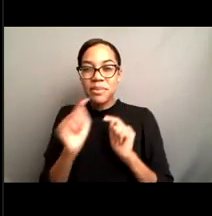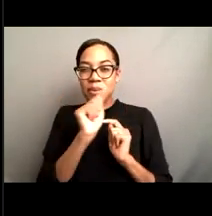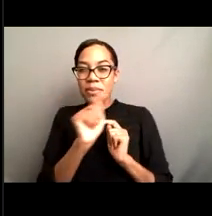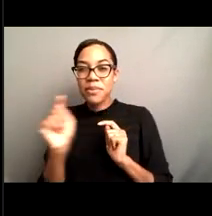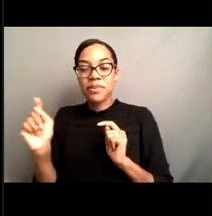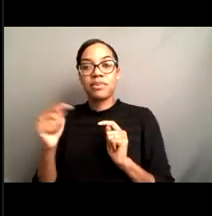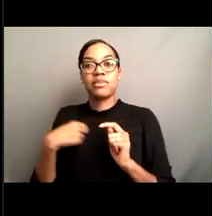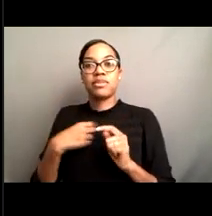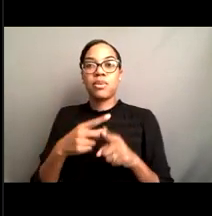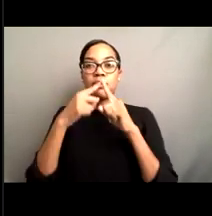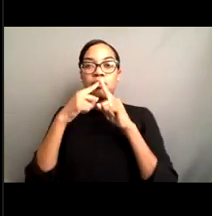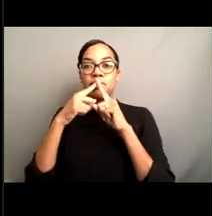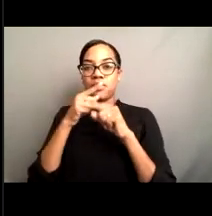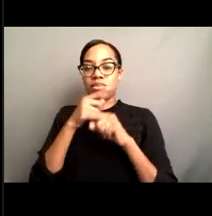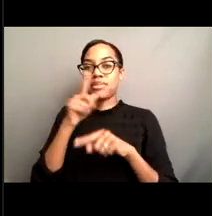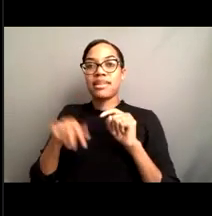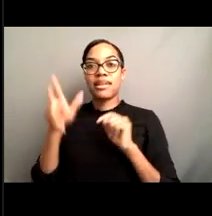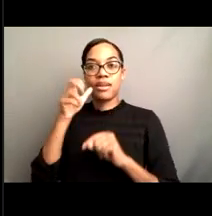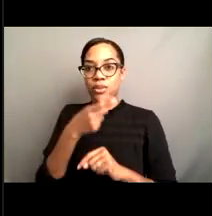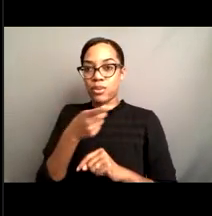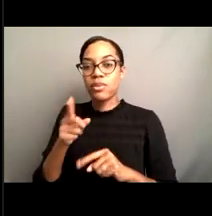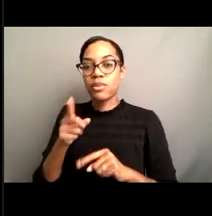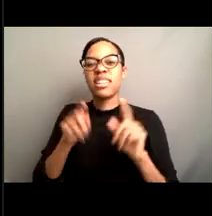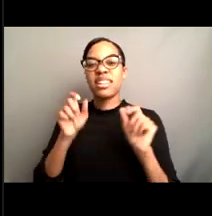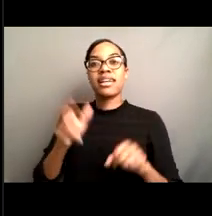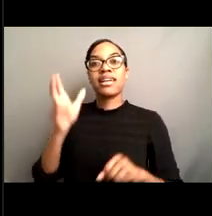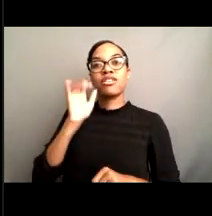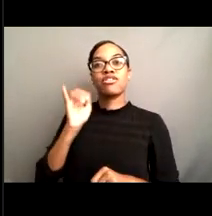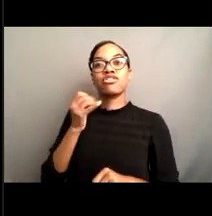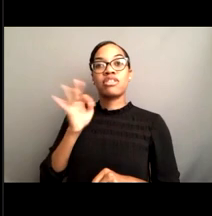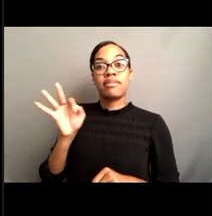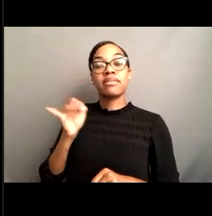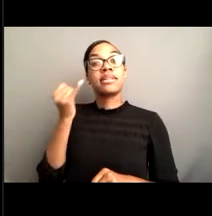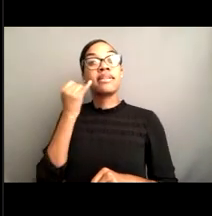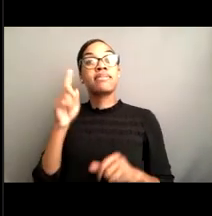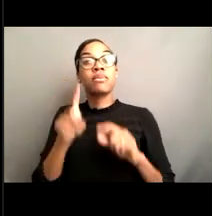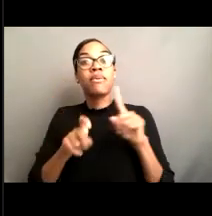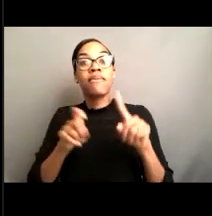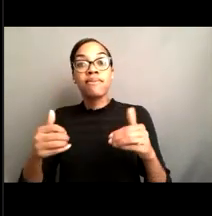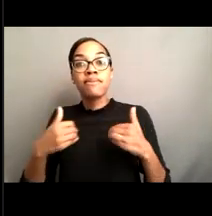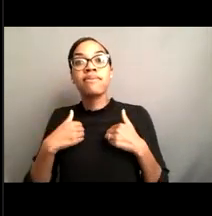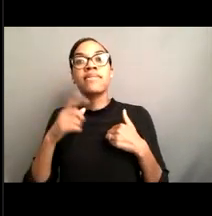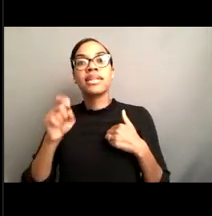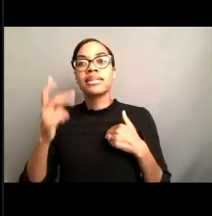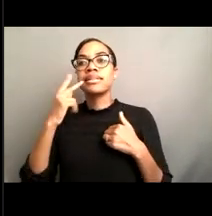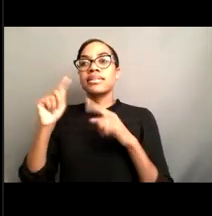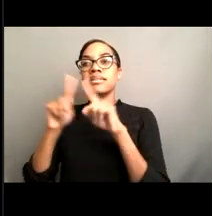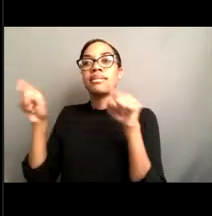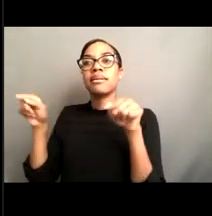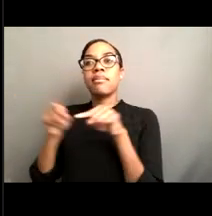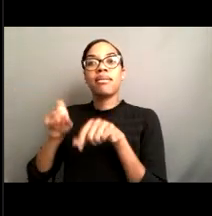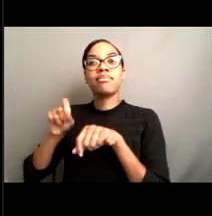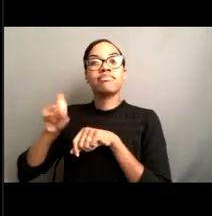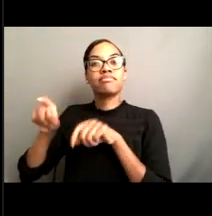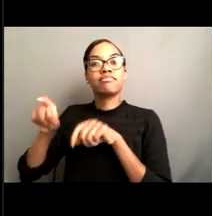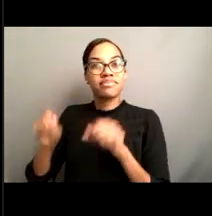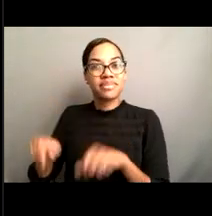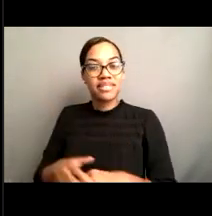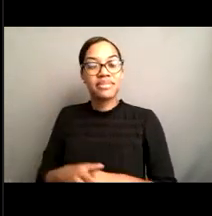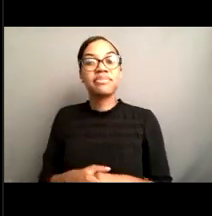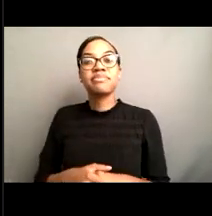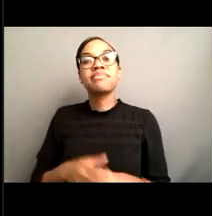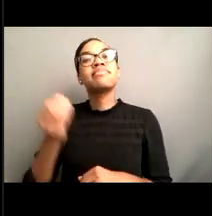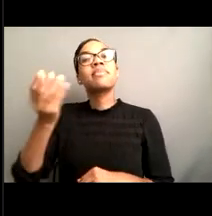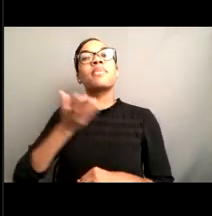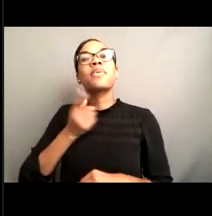make sure you can hear Jeff. There is a box where you can write questions. You can find that right now and let me know if you haven't already where you're calling in